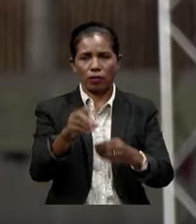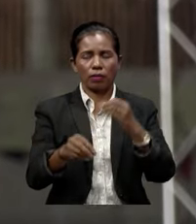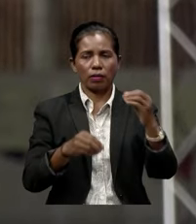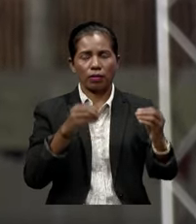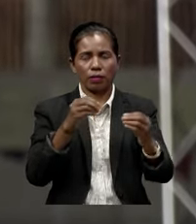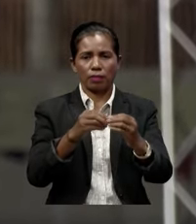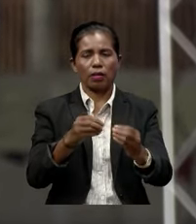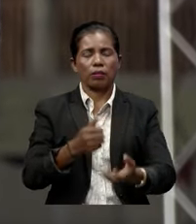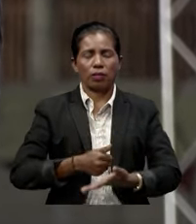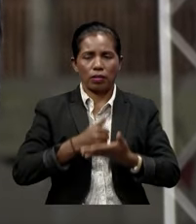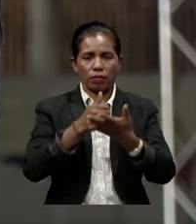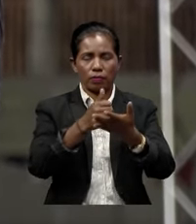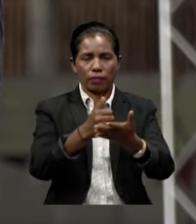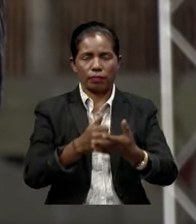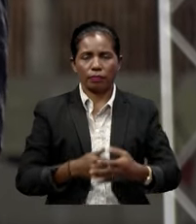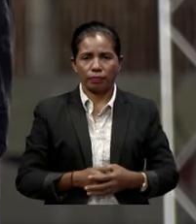law.